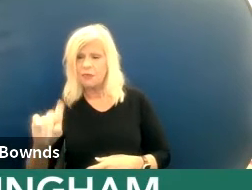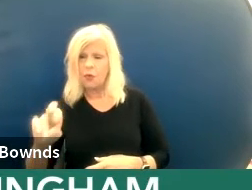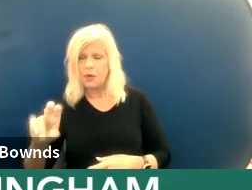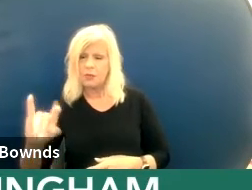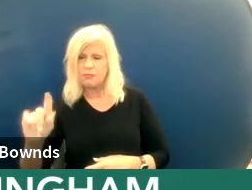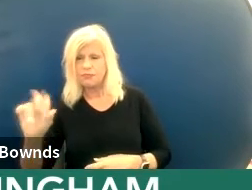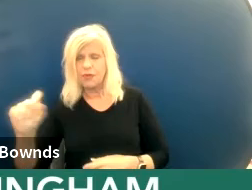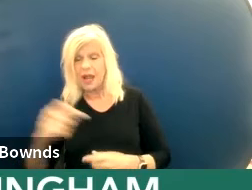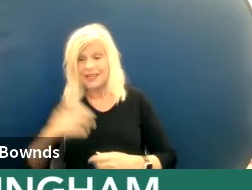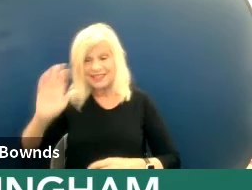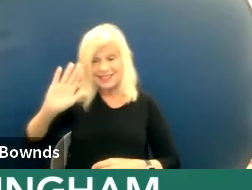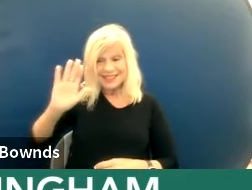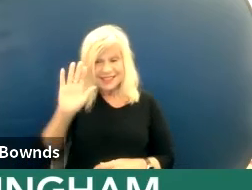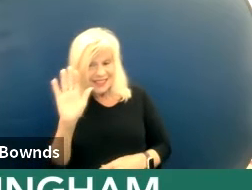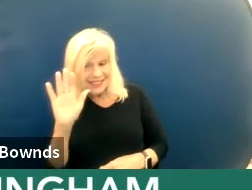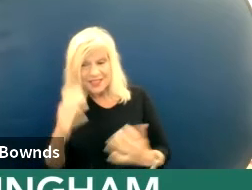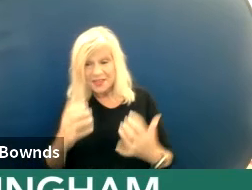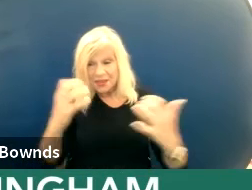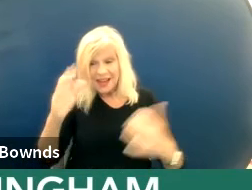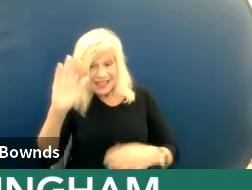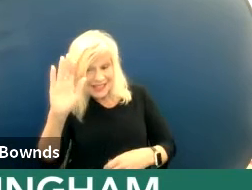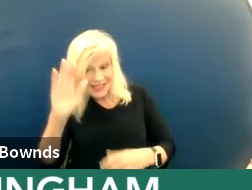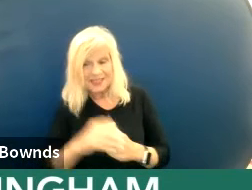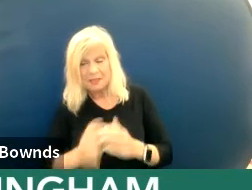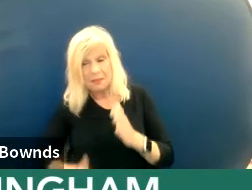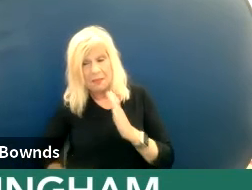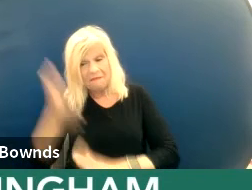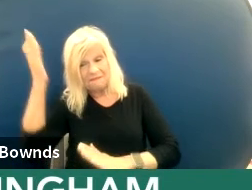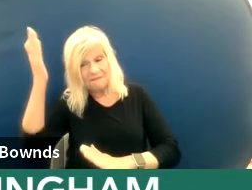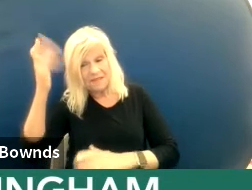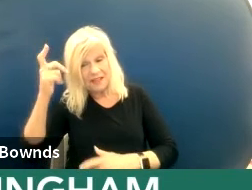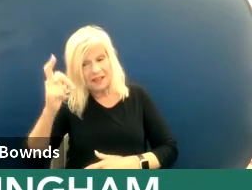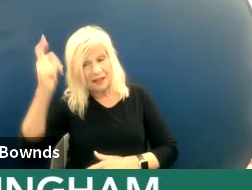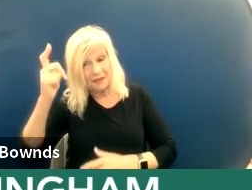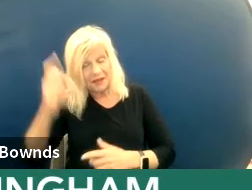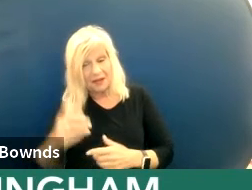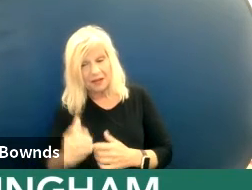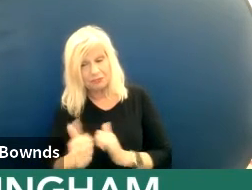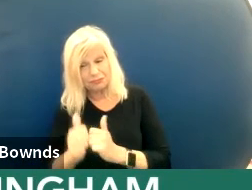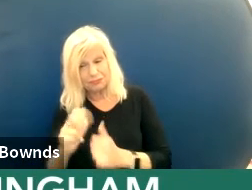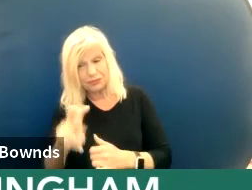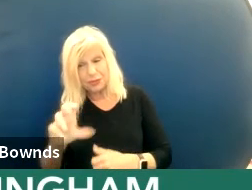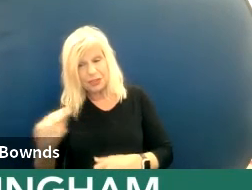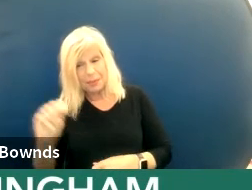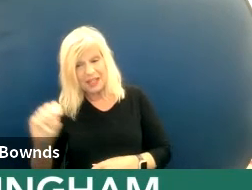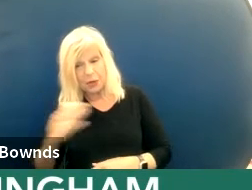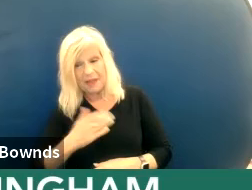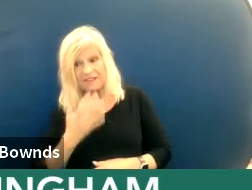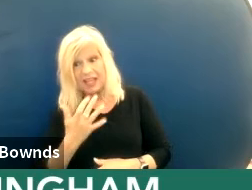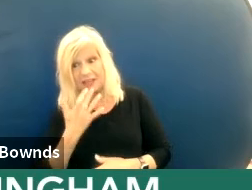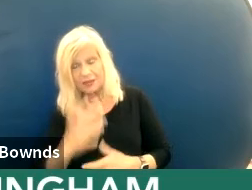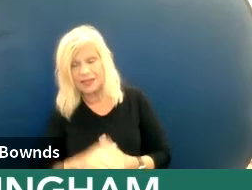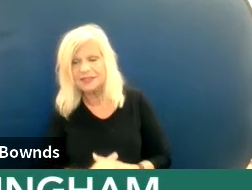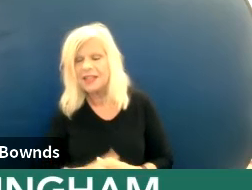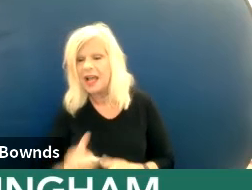confidently, threw a little wave out to the crowd, and was off as the starting gun went off. It was the 200-meter event, my favorite. And I